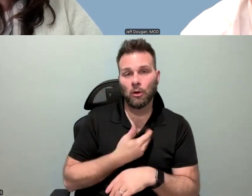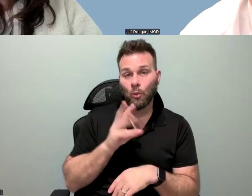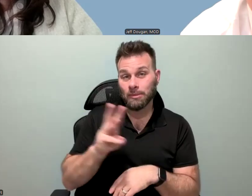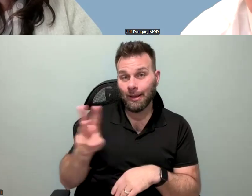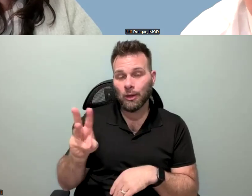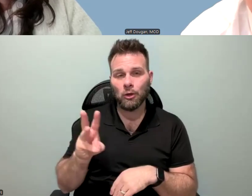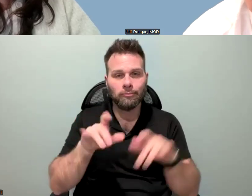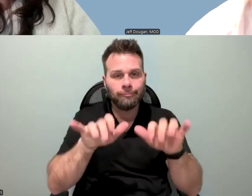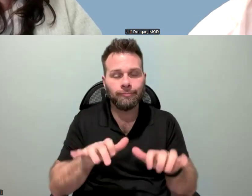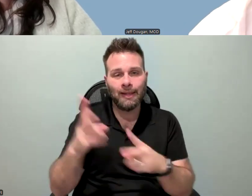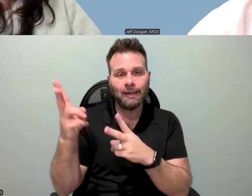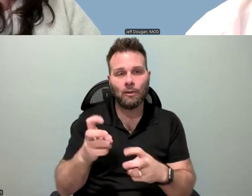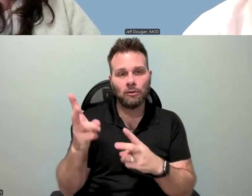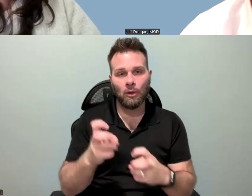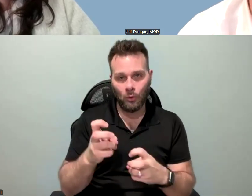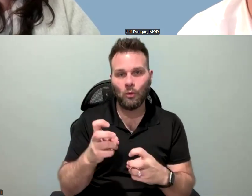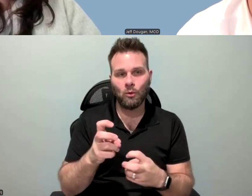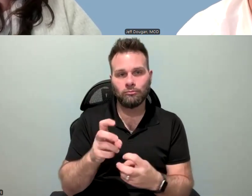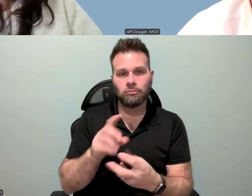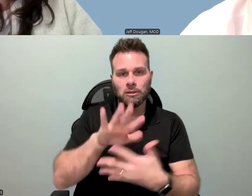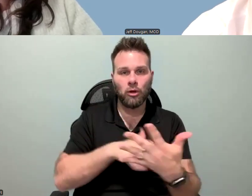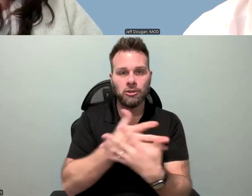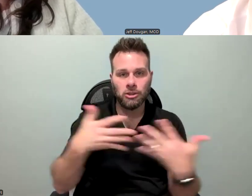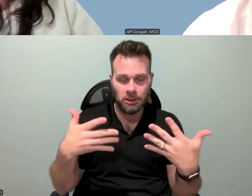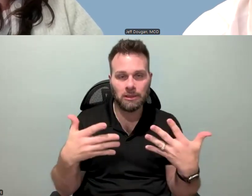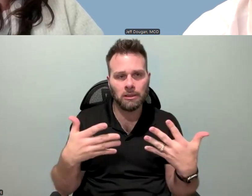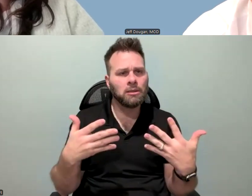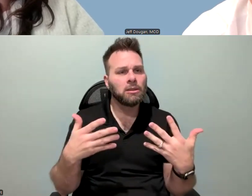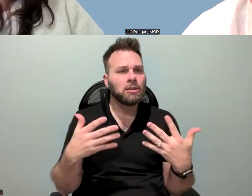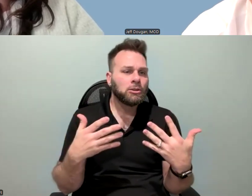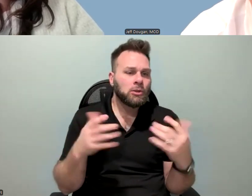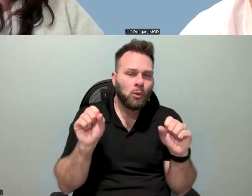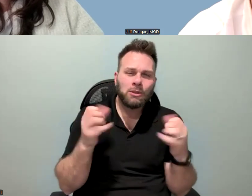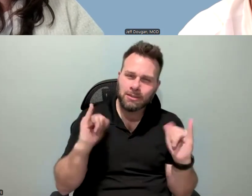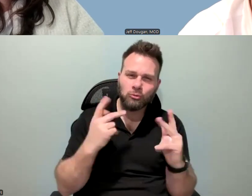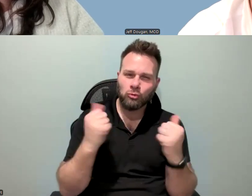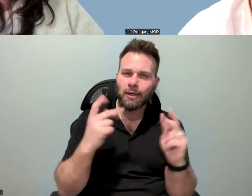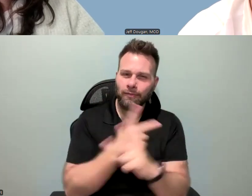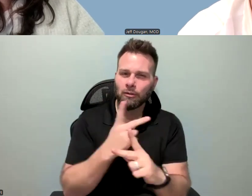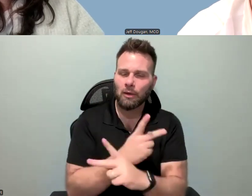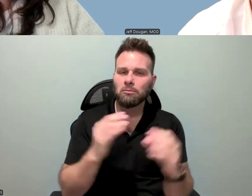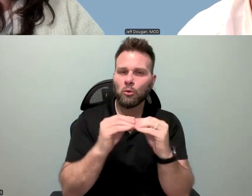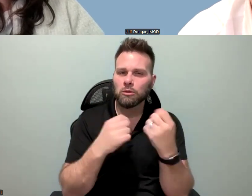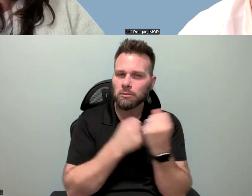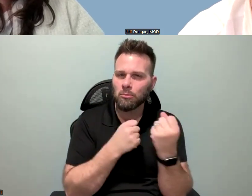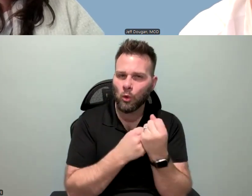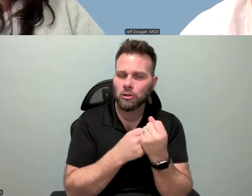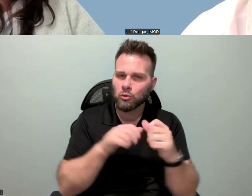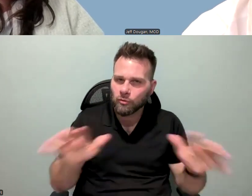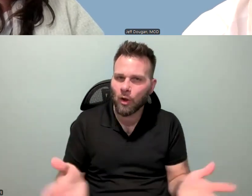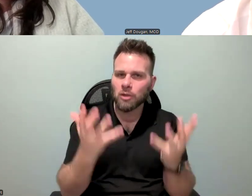with other commissions. We're still working on trying to figure out some additional supports we can give to kind of foster that state initiative.